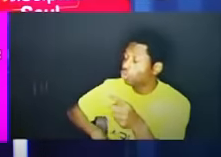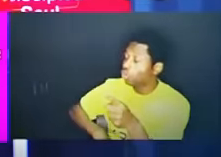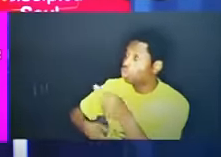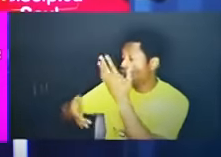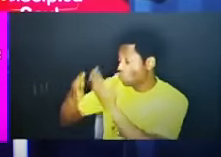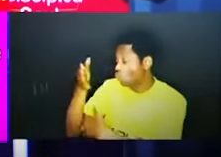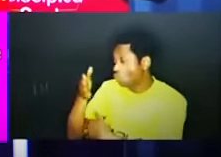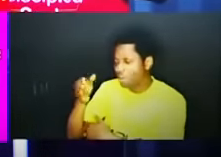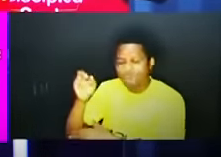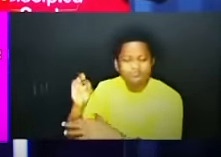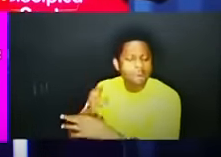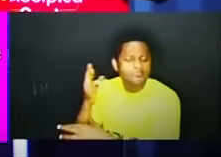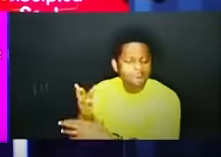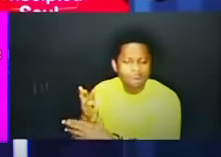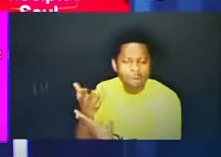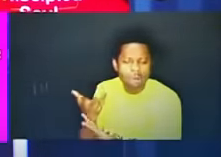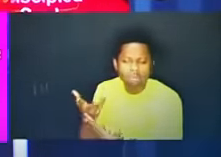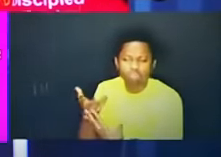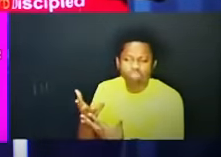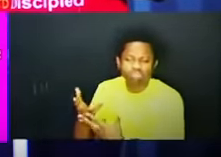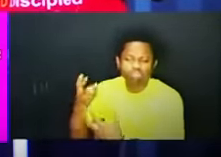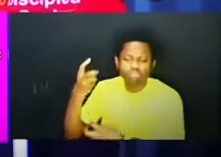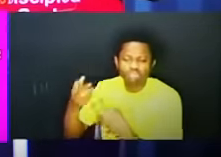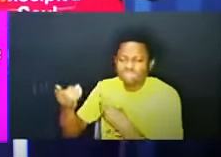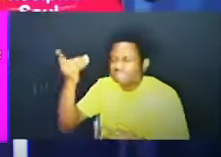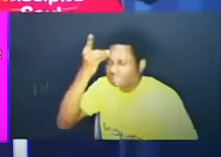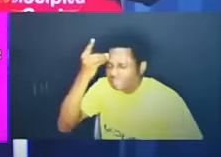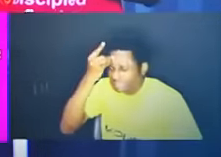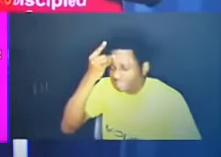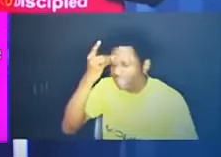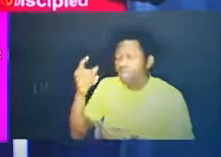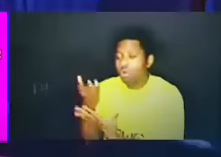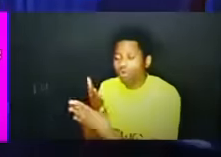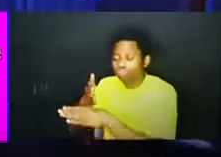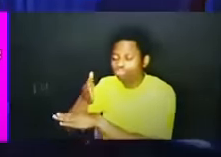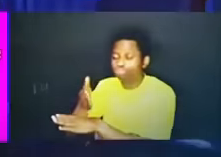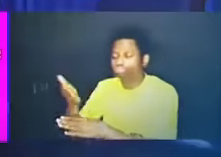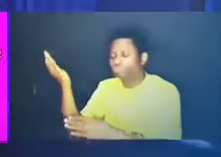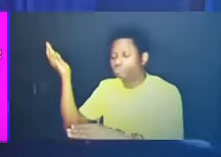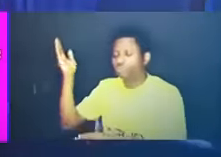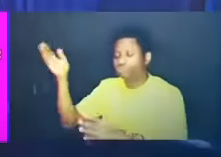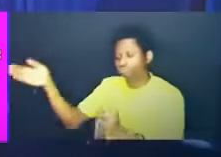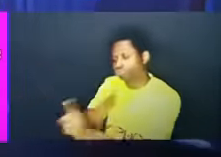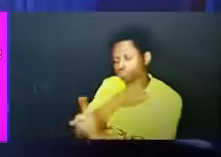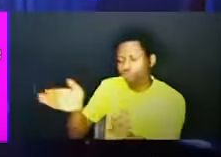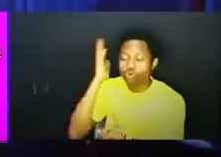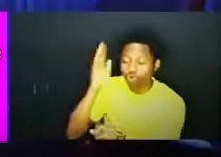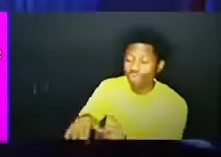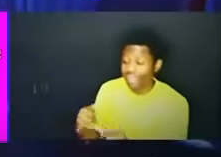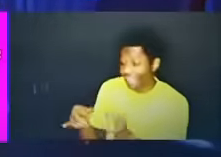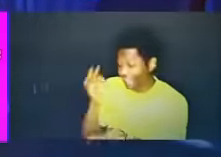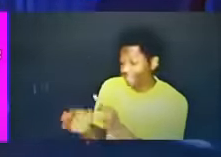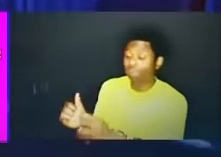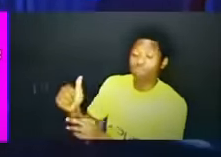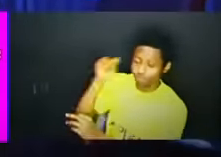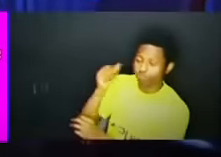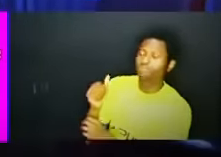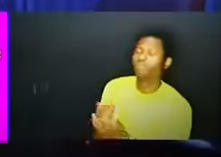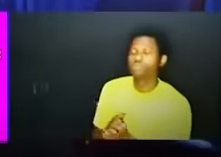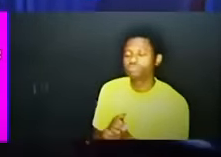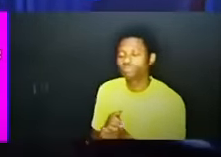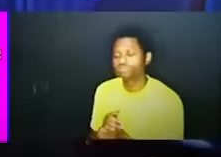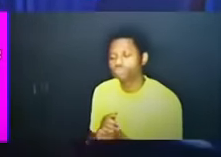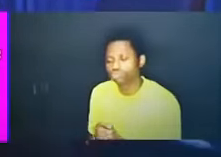plague or with the sword. Afi wo chirimu no ya okan ene se Hebrewfo nyankopon abesia yen enti ma